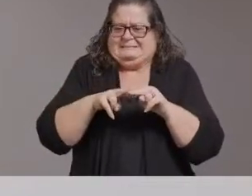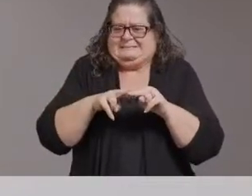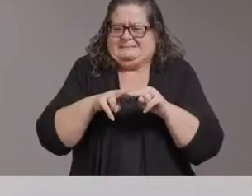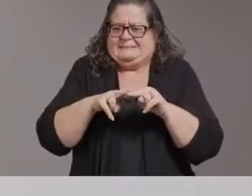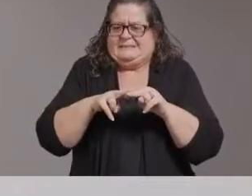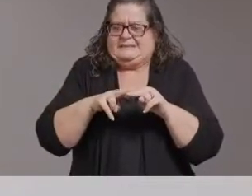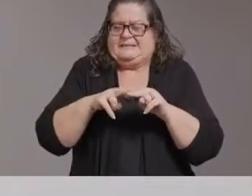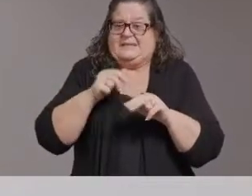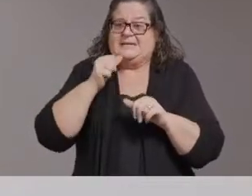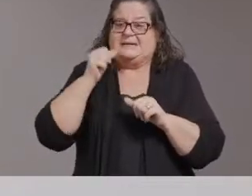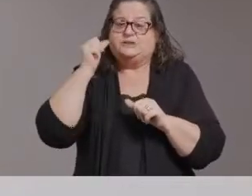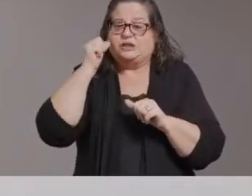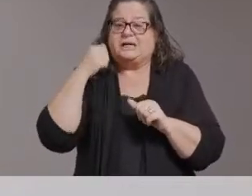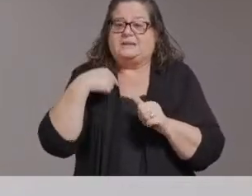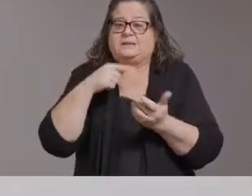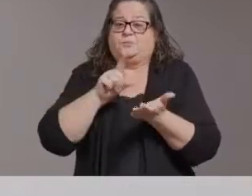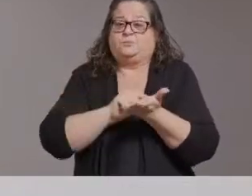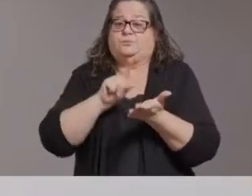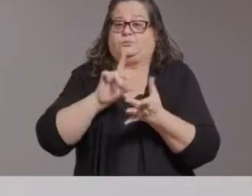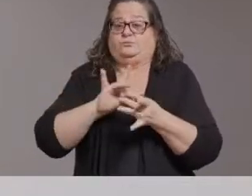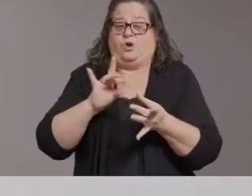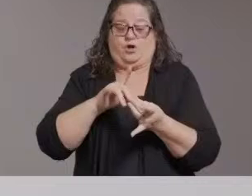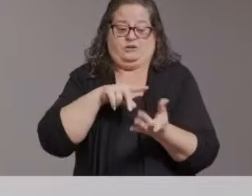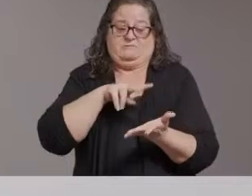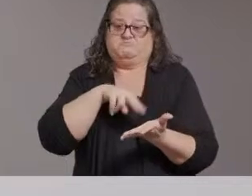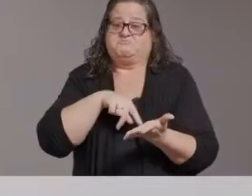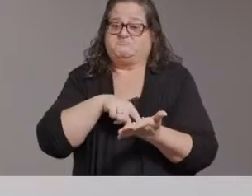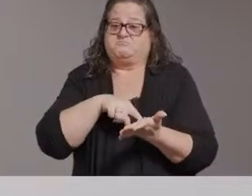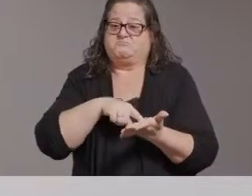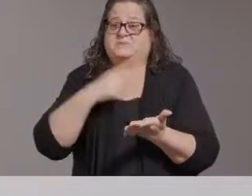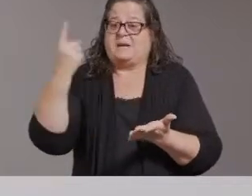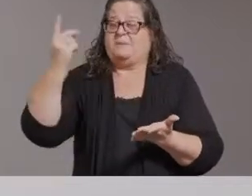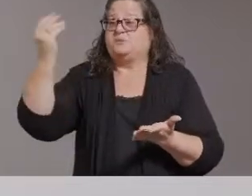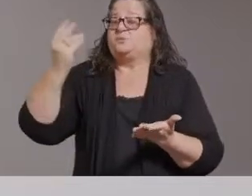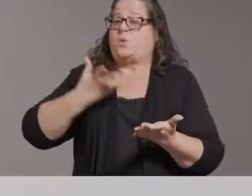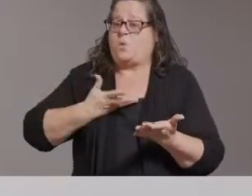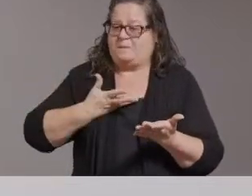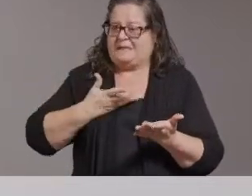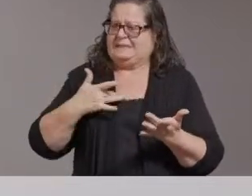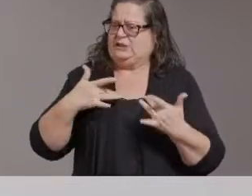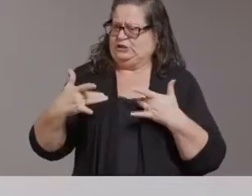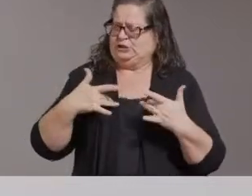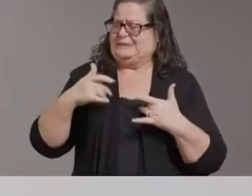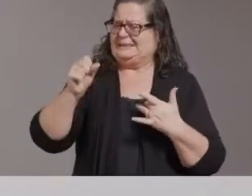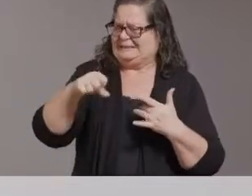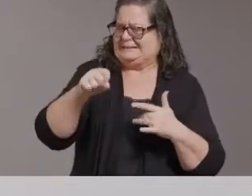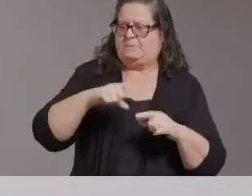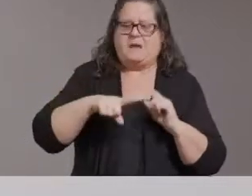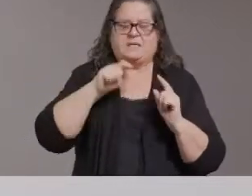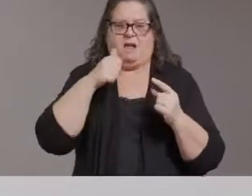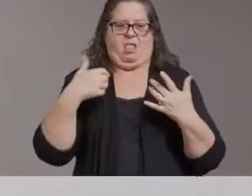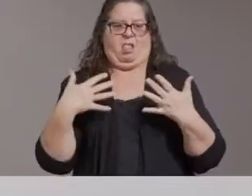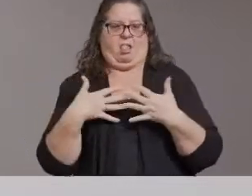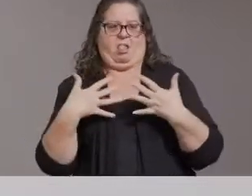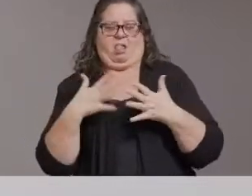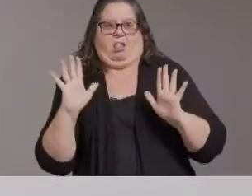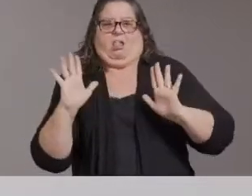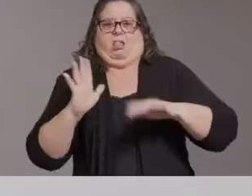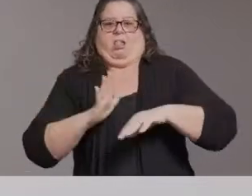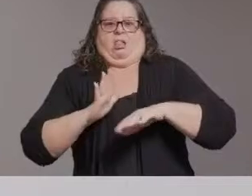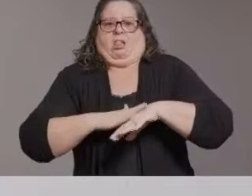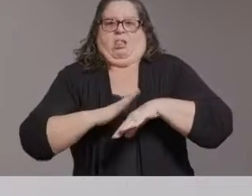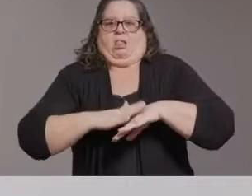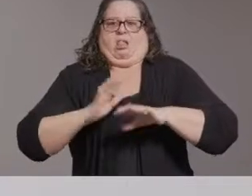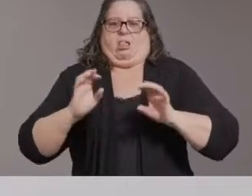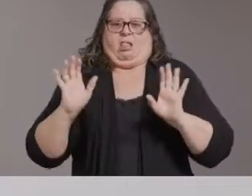told that it is something to be concerned about, but not alarmed about. At this point in time, would you agree with that